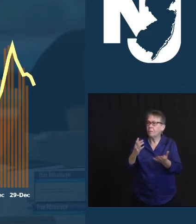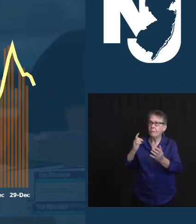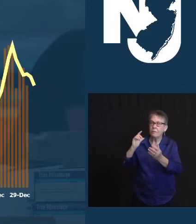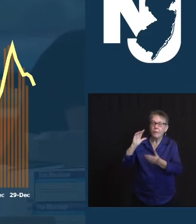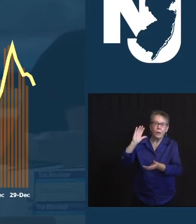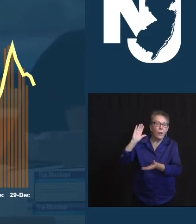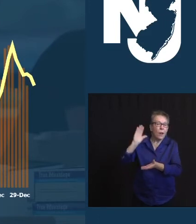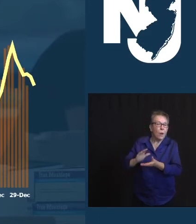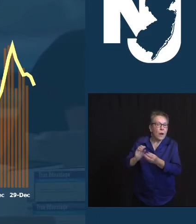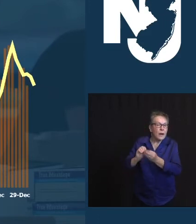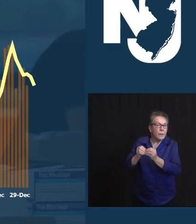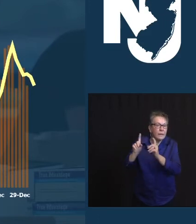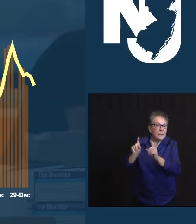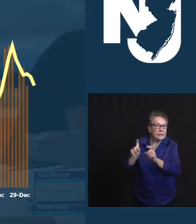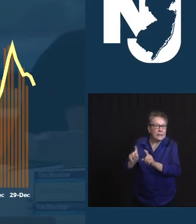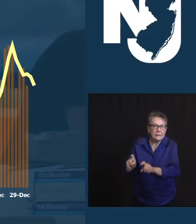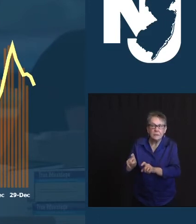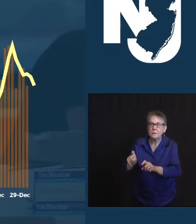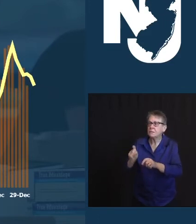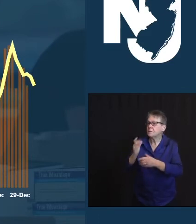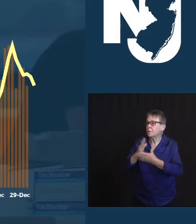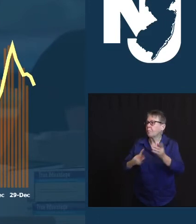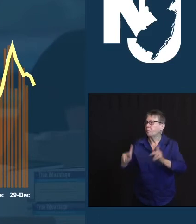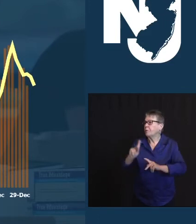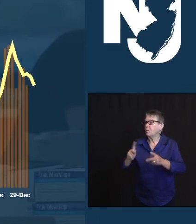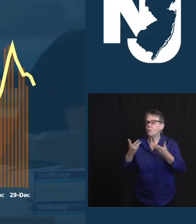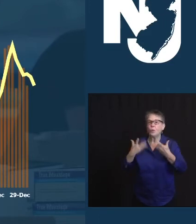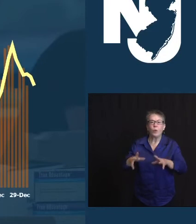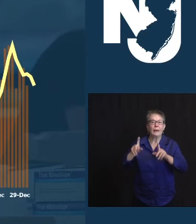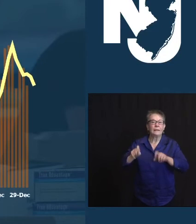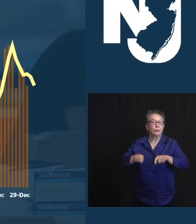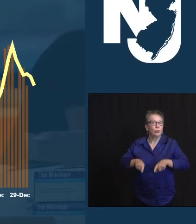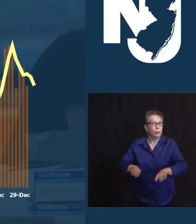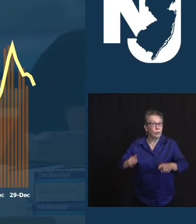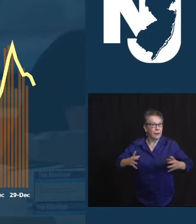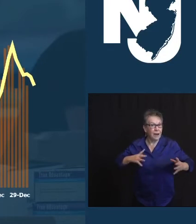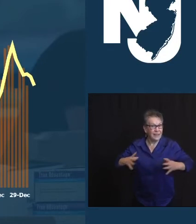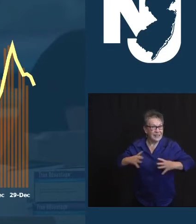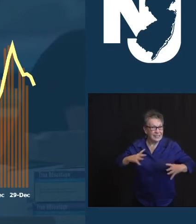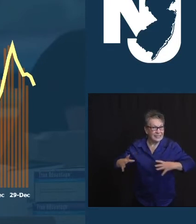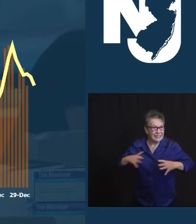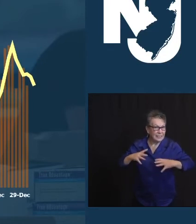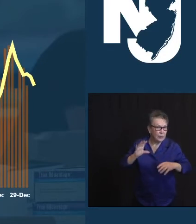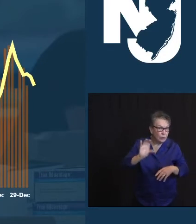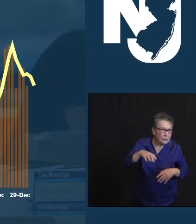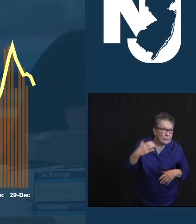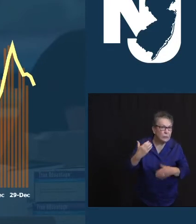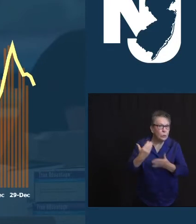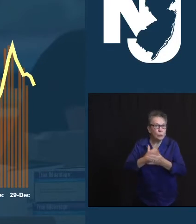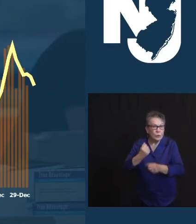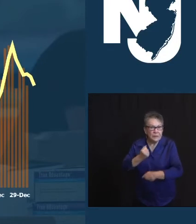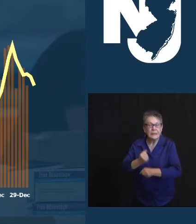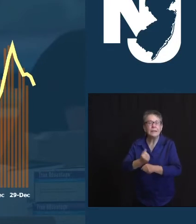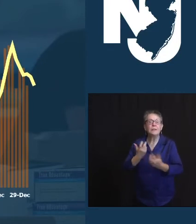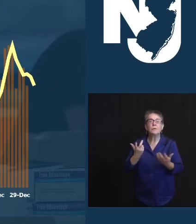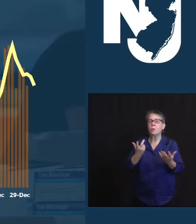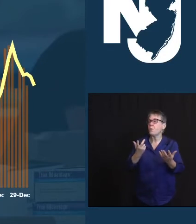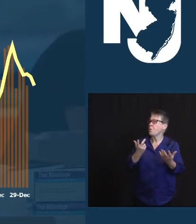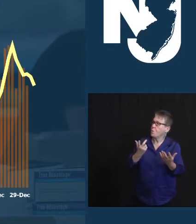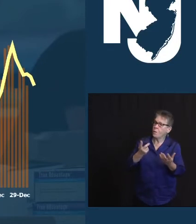during the holiday season are those who are more than likely showing symptoms. Please God, that is a contributing factor to the